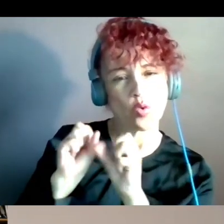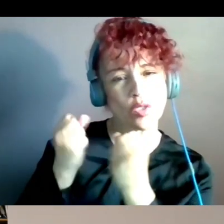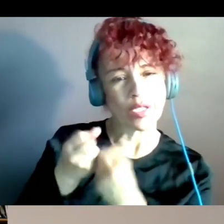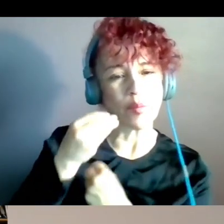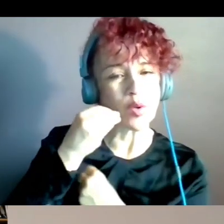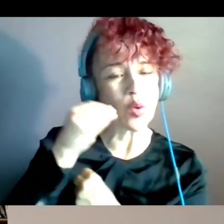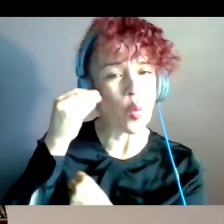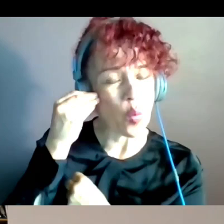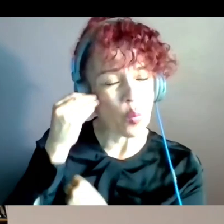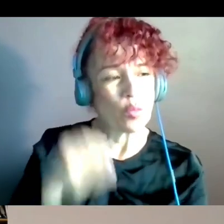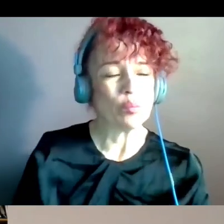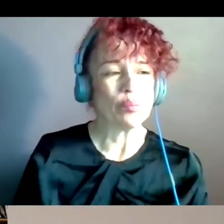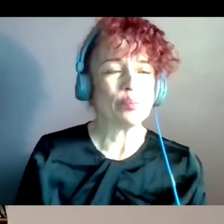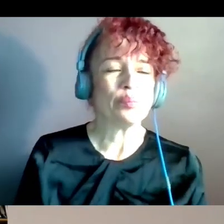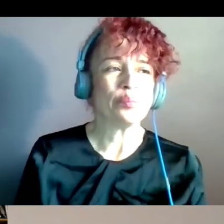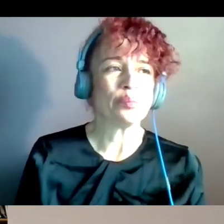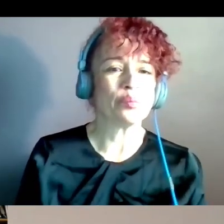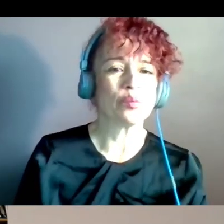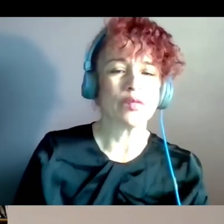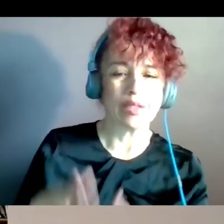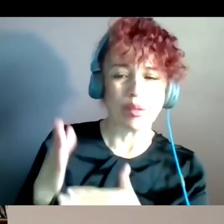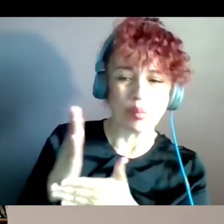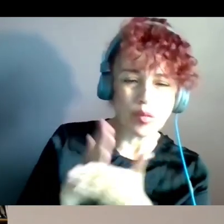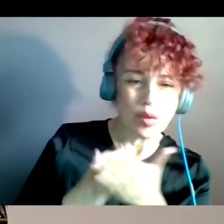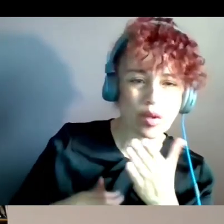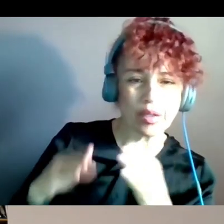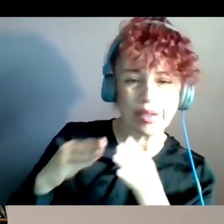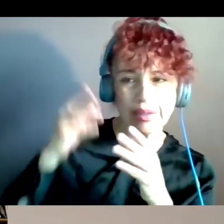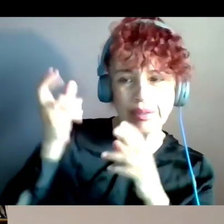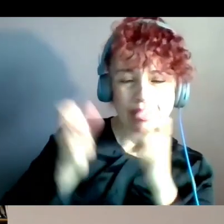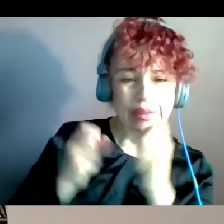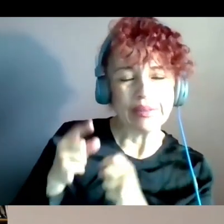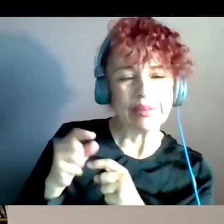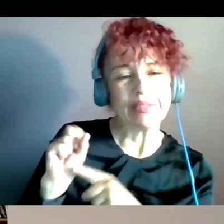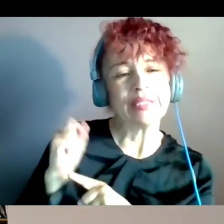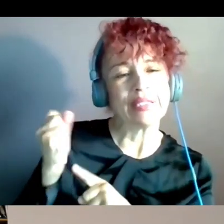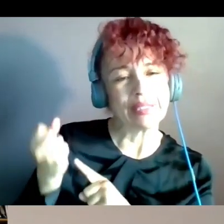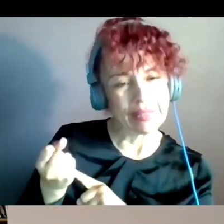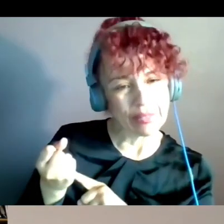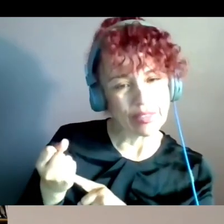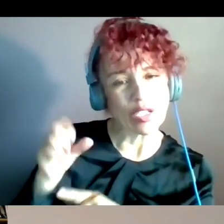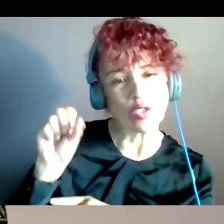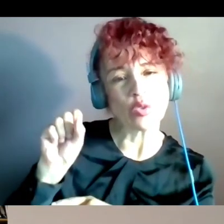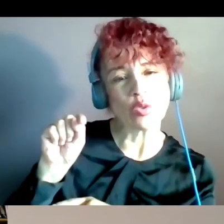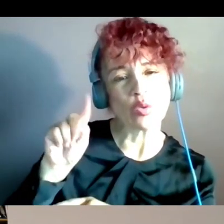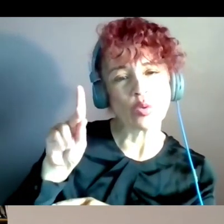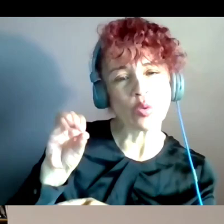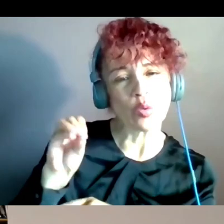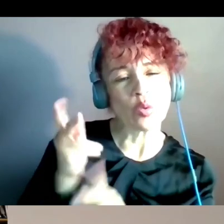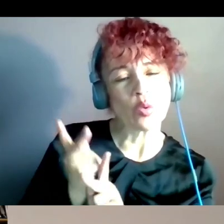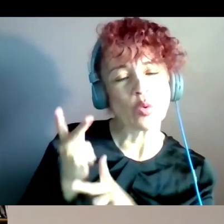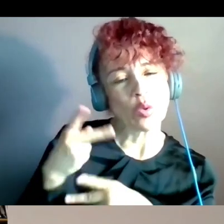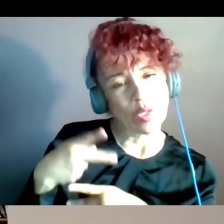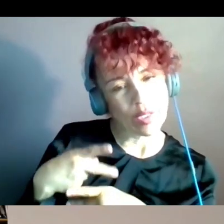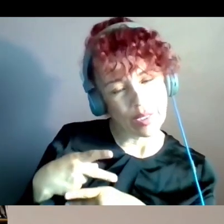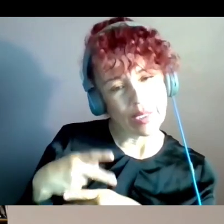home. And playing a part in tearing down a wood carving studio that has produced liturgical